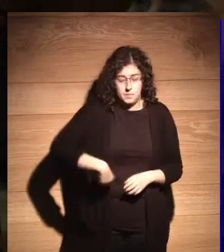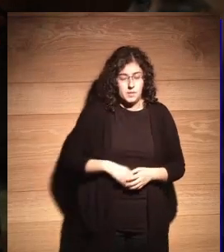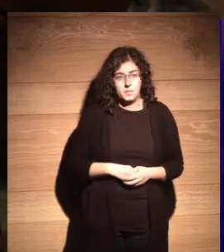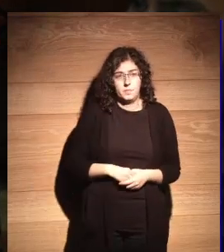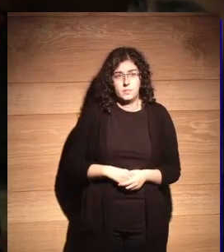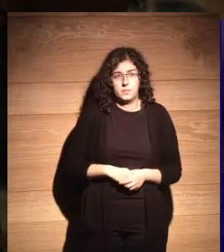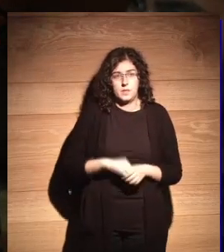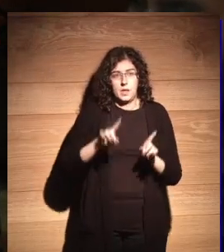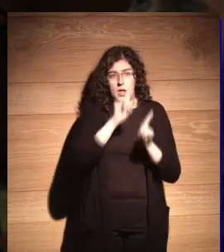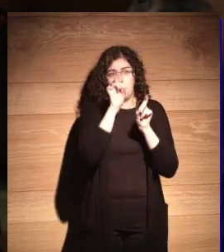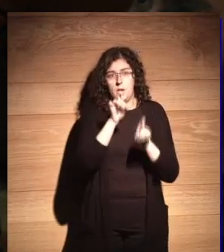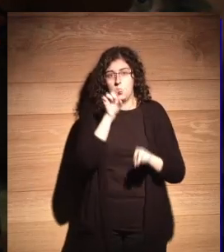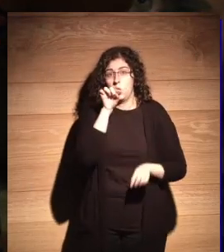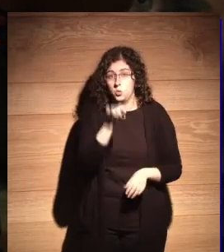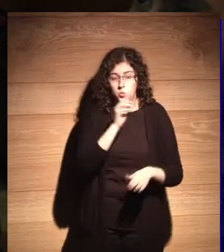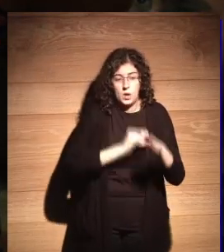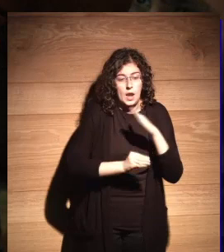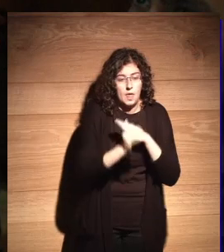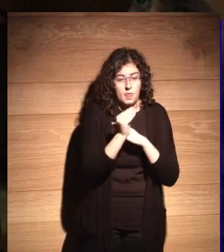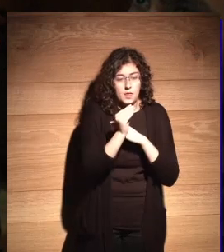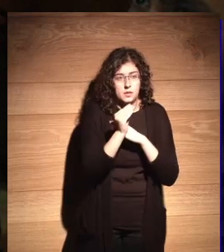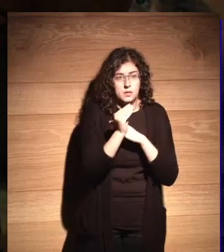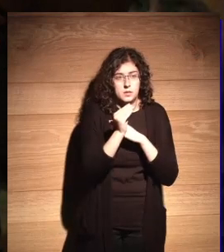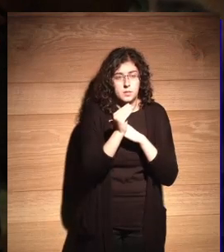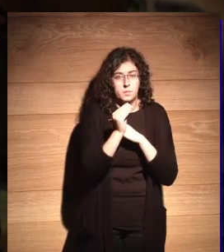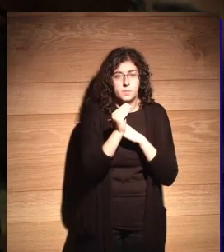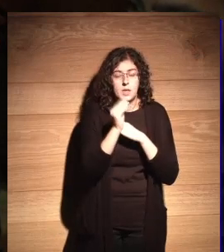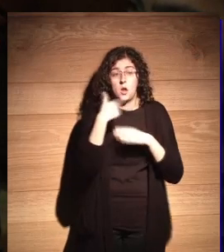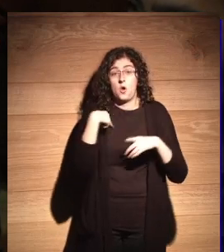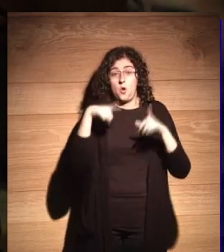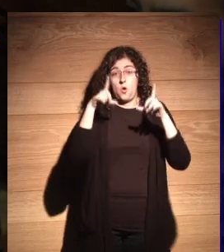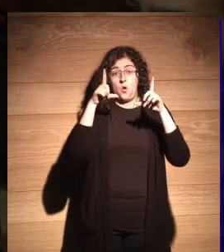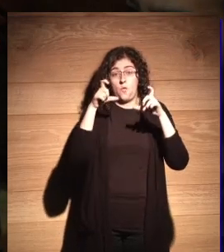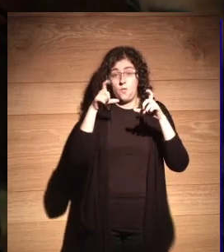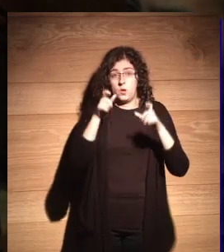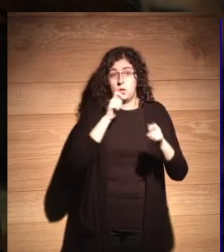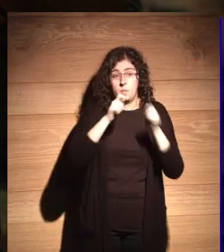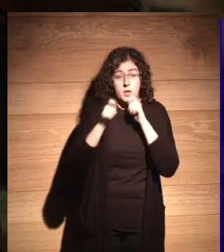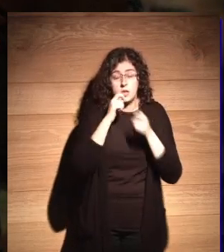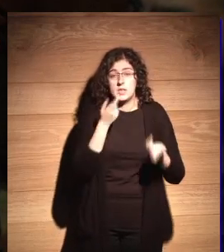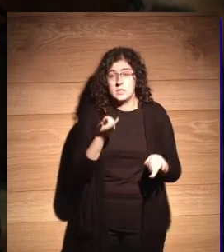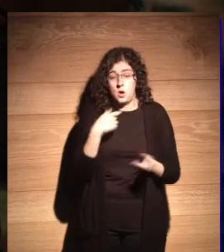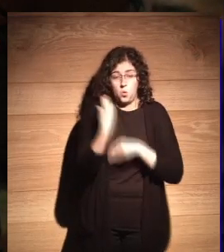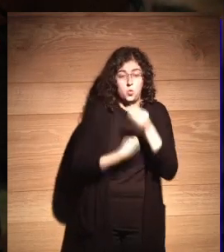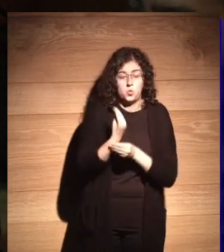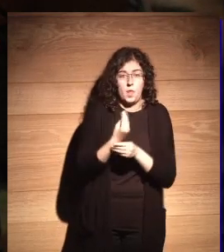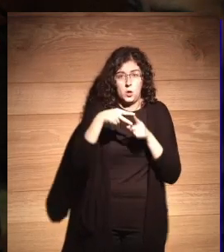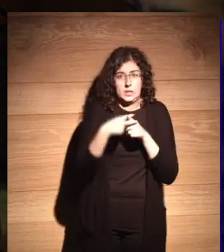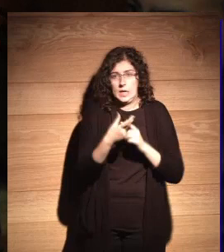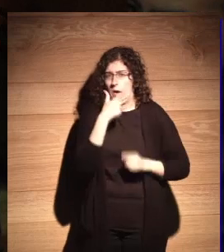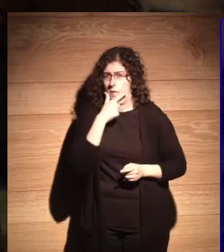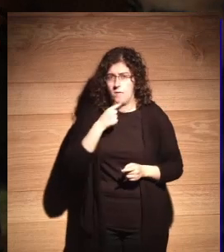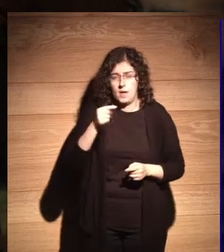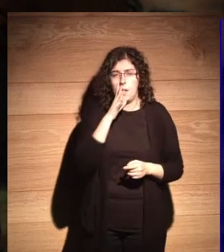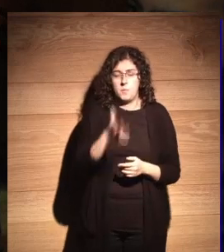her. But my question is, you were born as a photojournalist using a